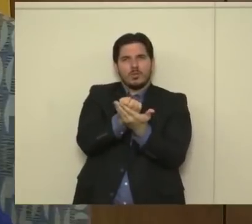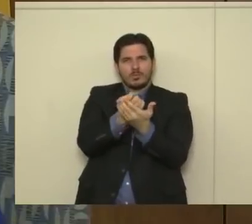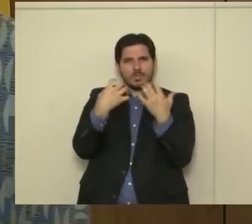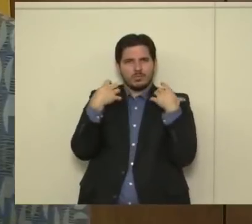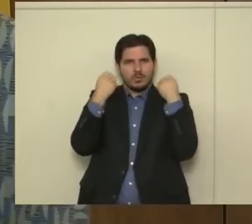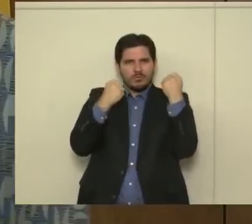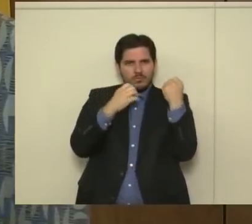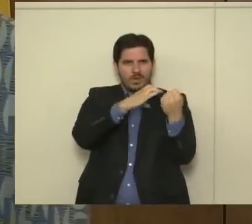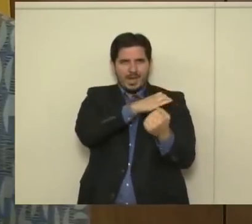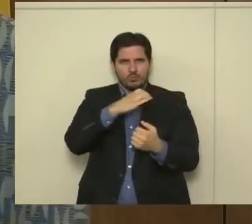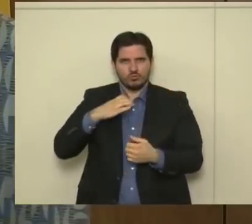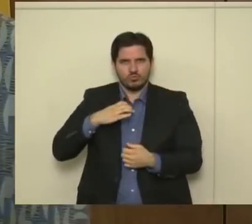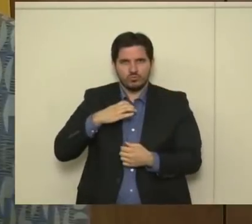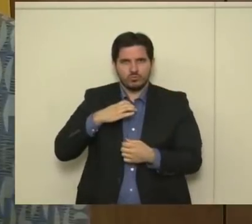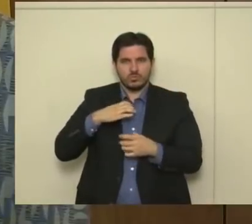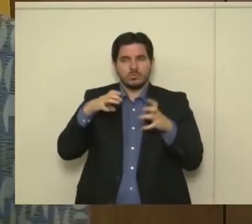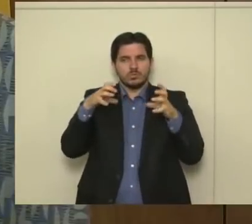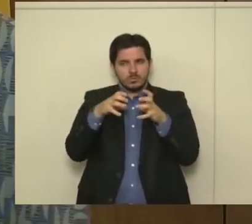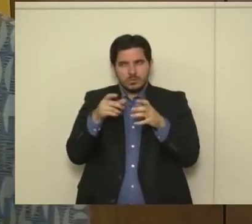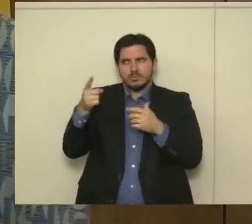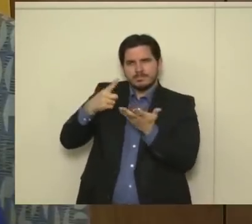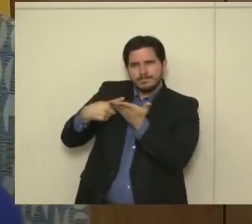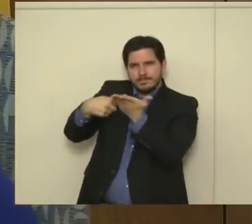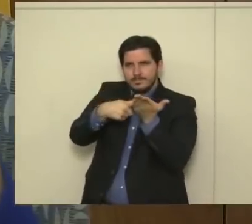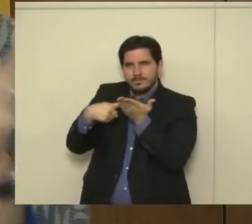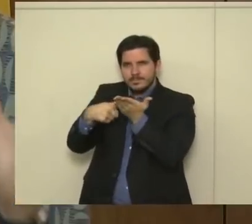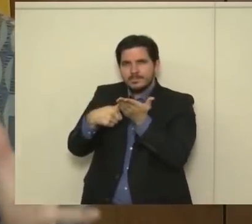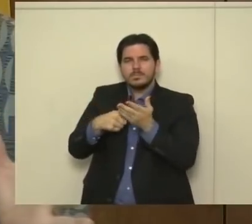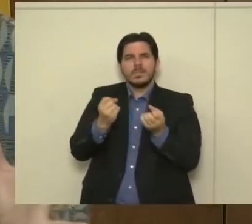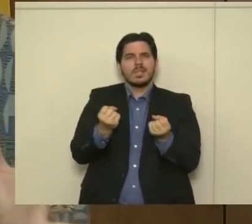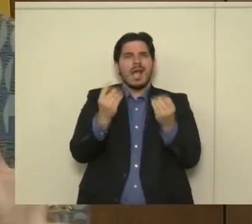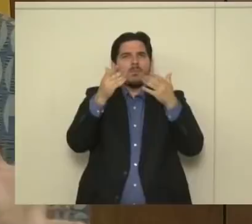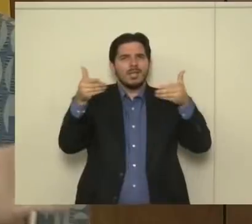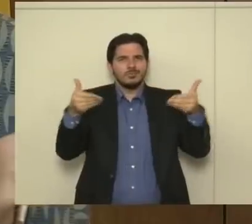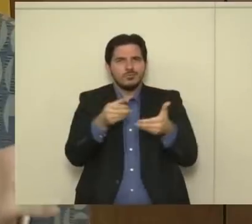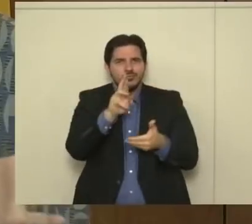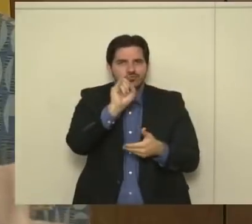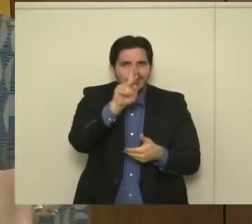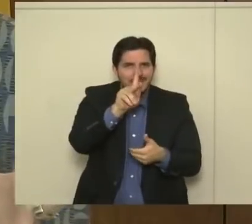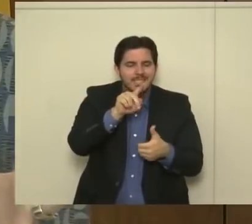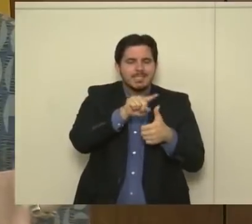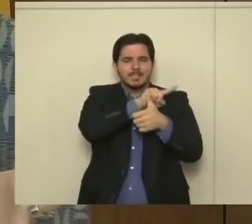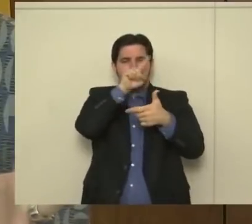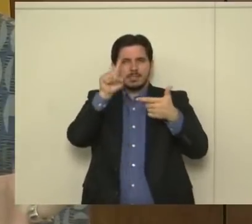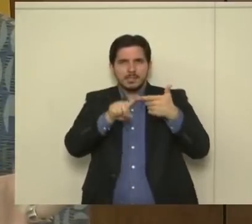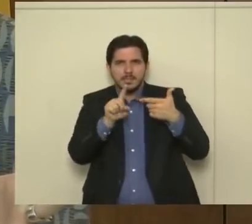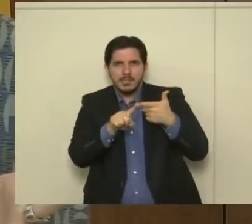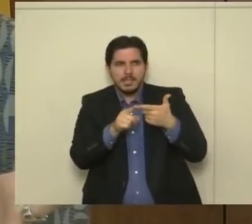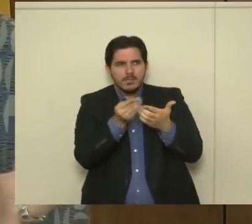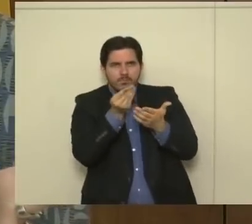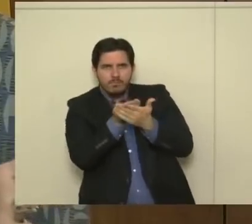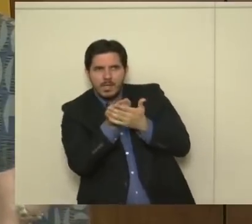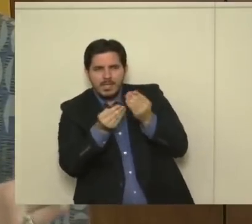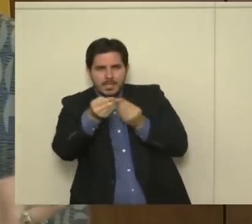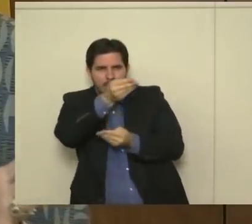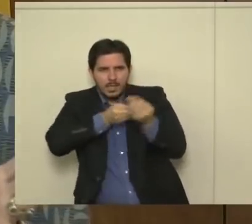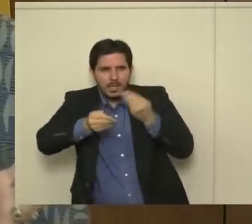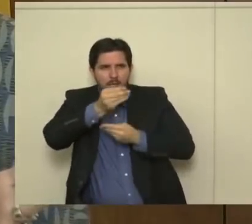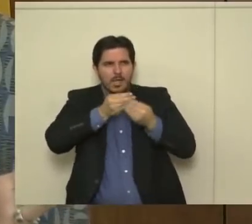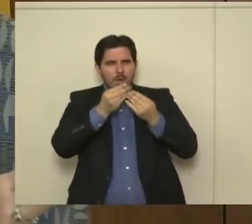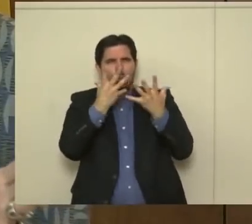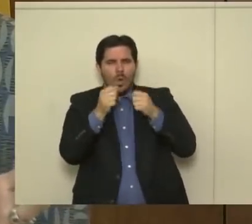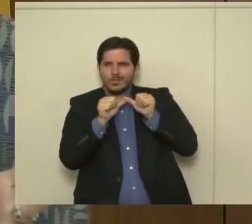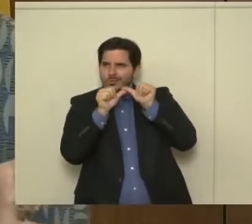risk, where based on the data we can go first, how that squares with the economic protections we want